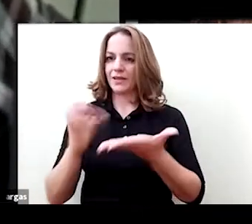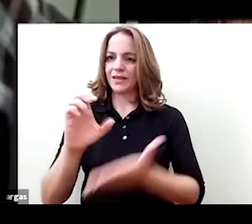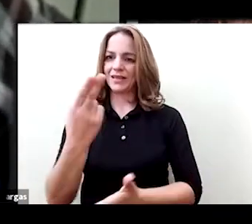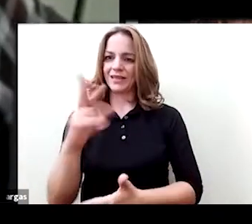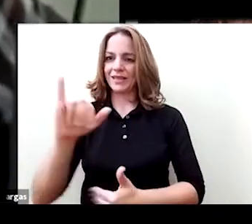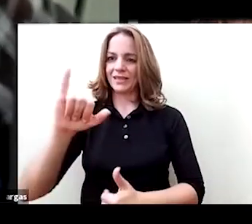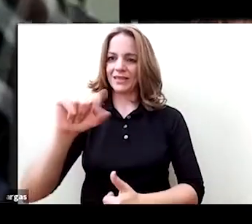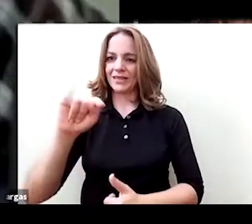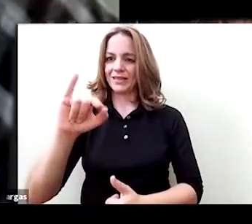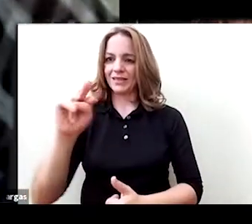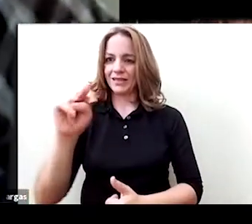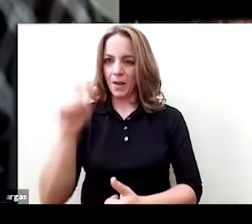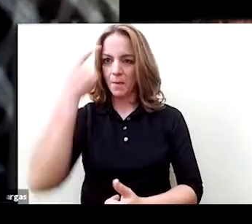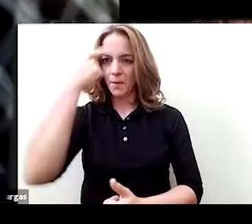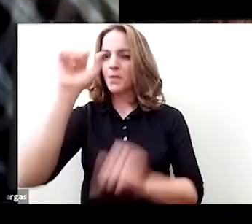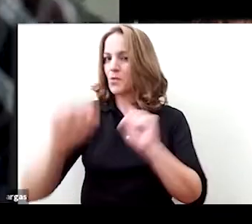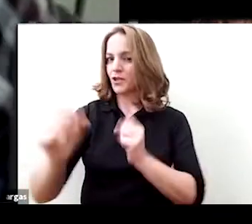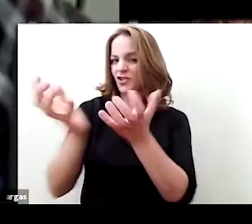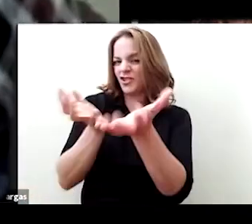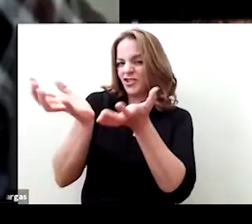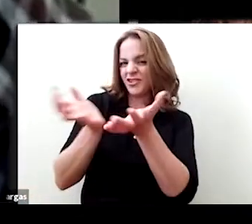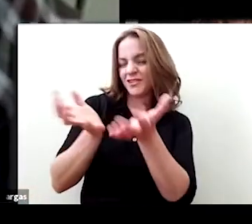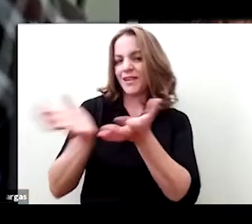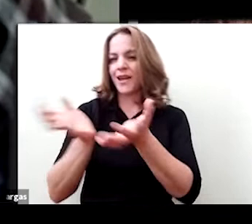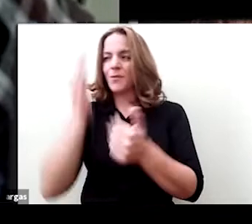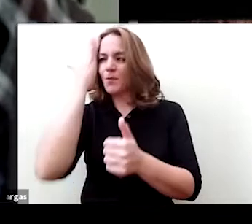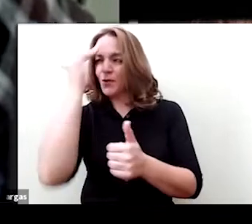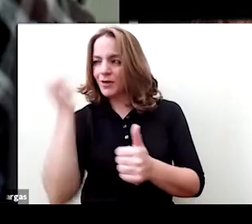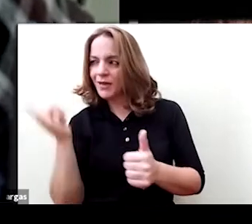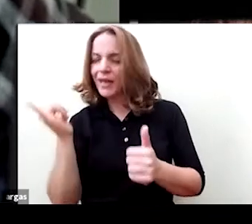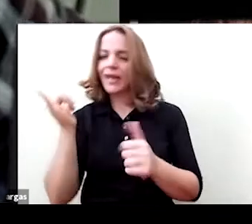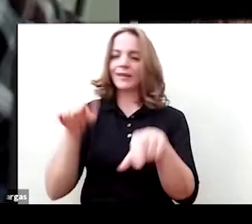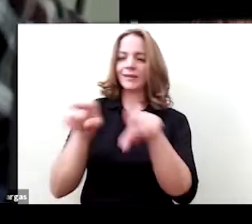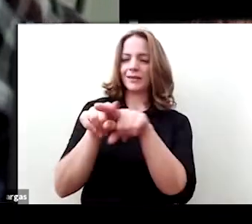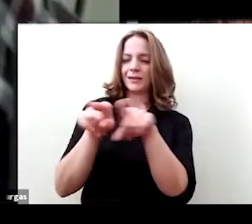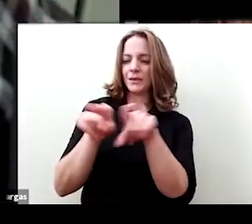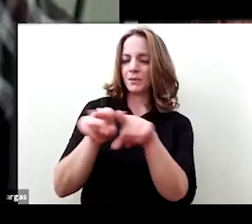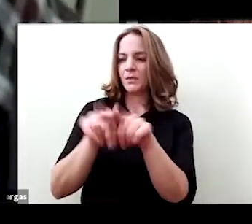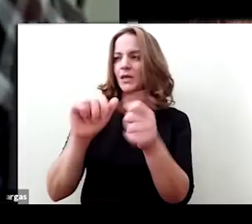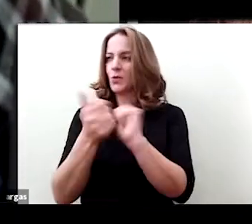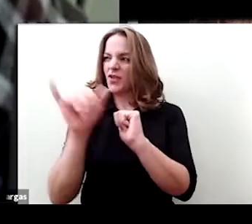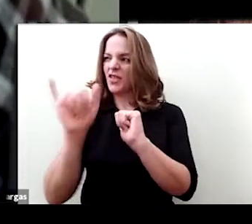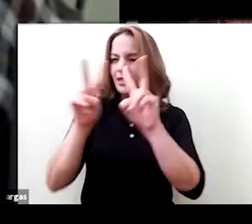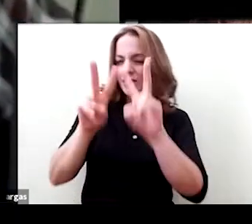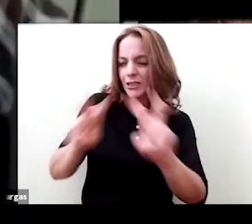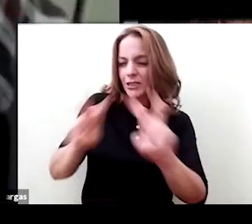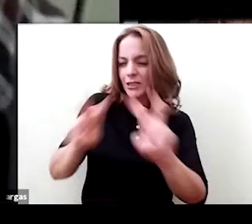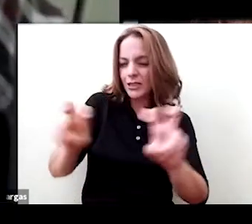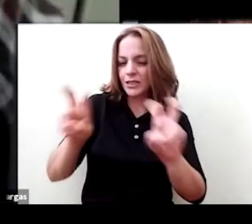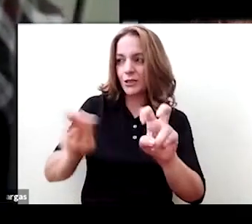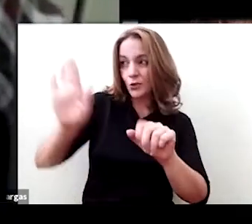the whys and hows of this, how this research occurred, why Centro of all